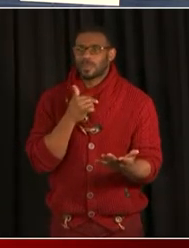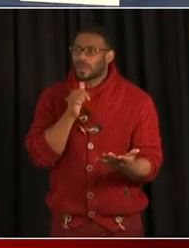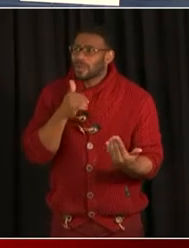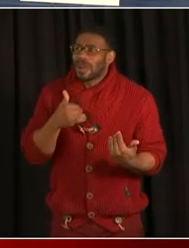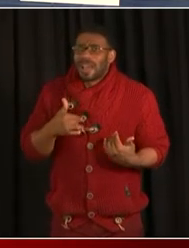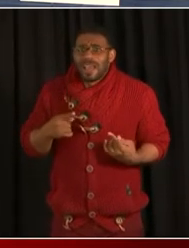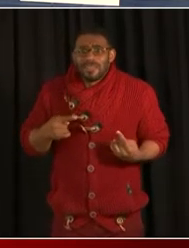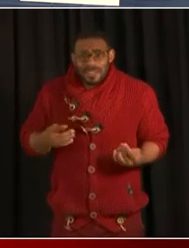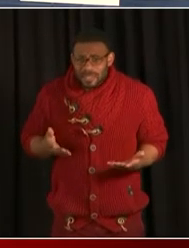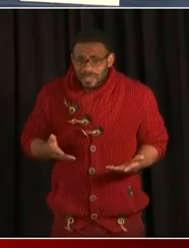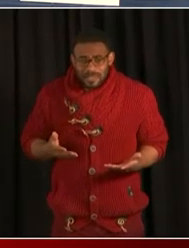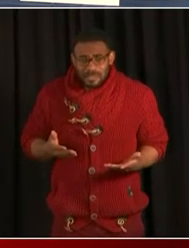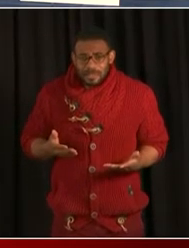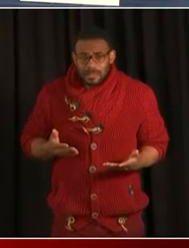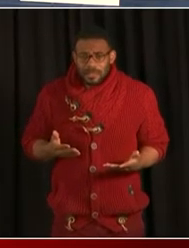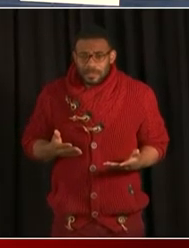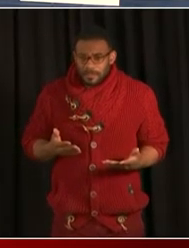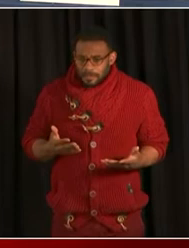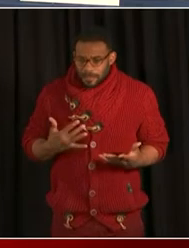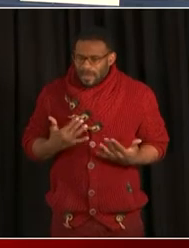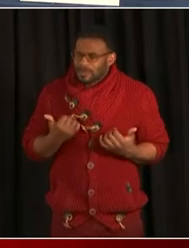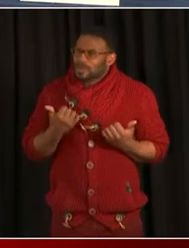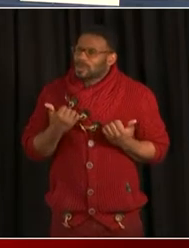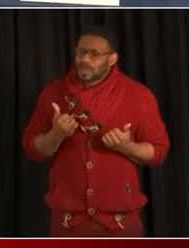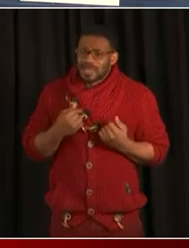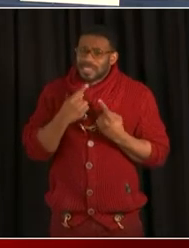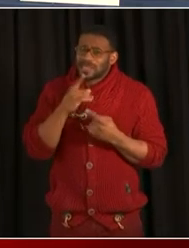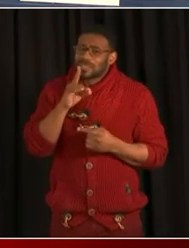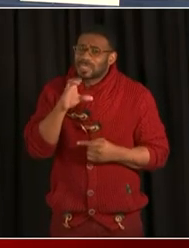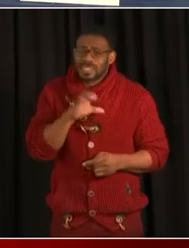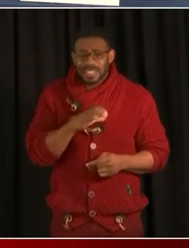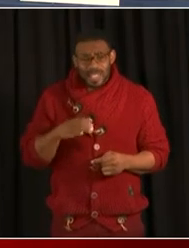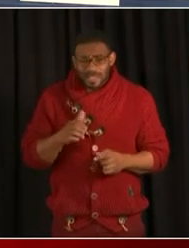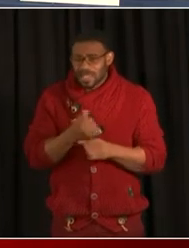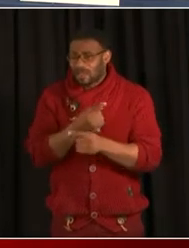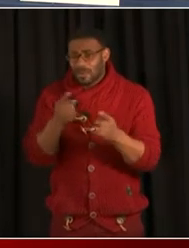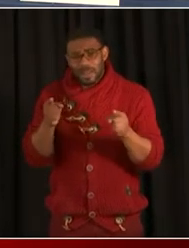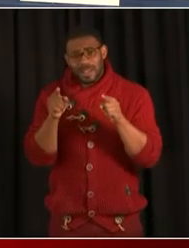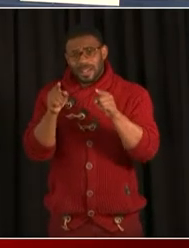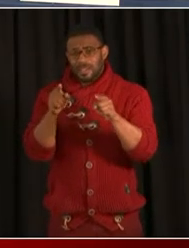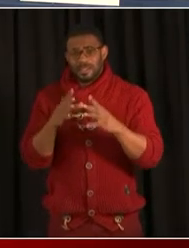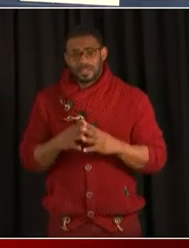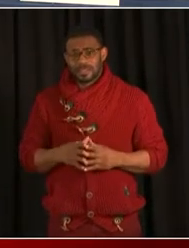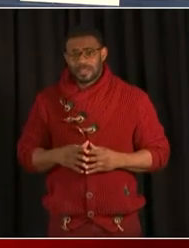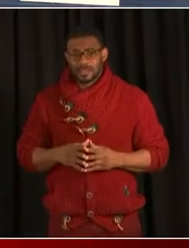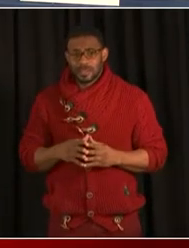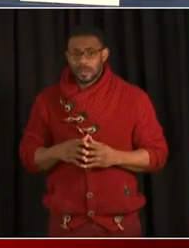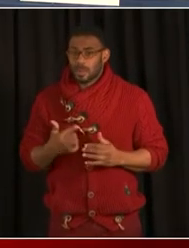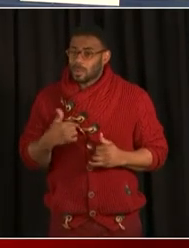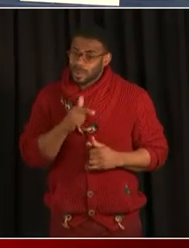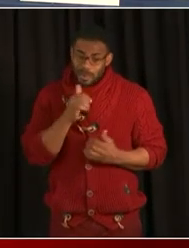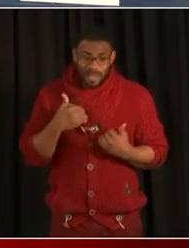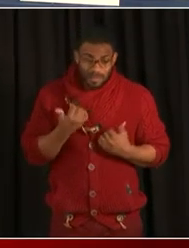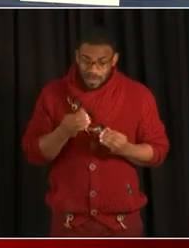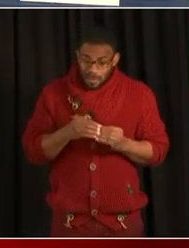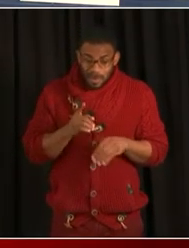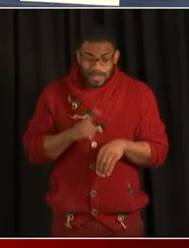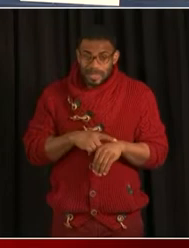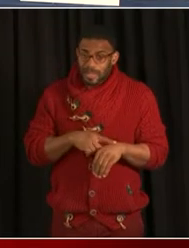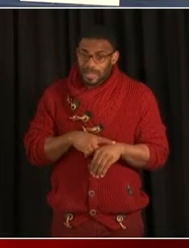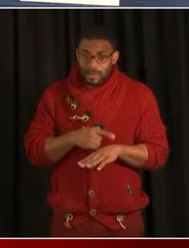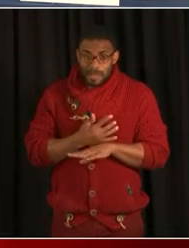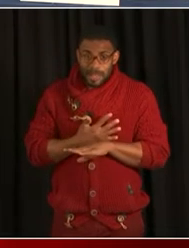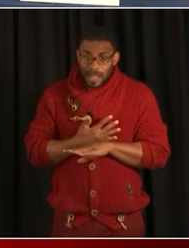We don't have it. And I'm trying to tell the D.C. Council and everyone else, we don't have any more